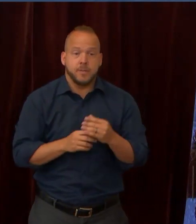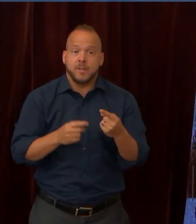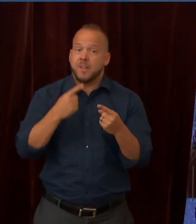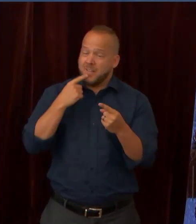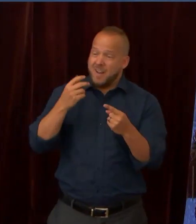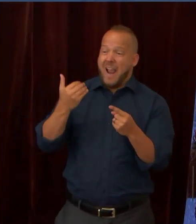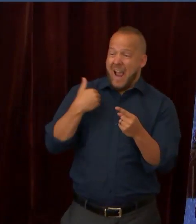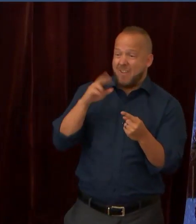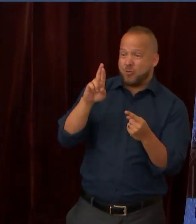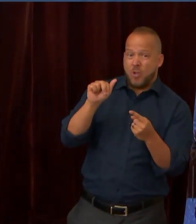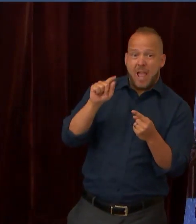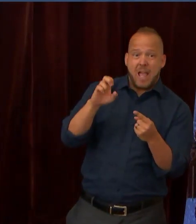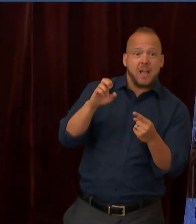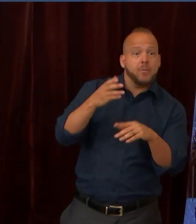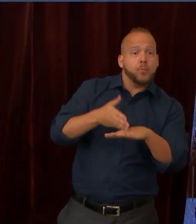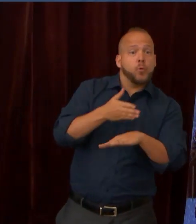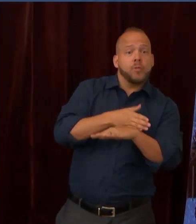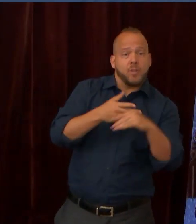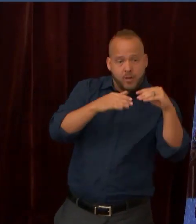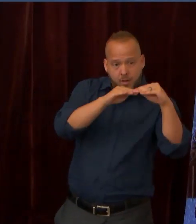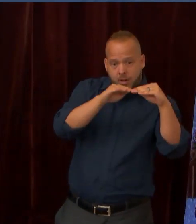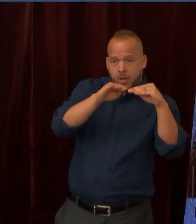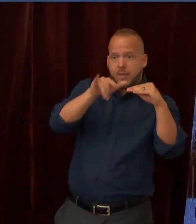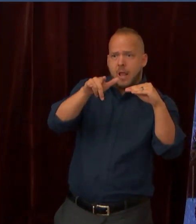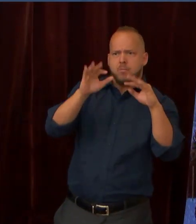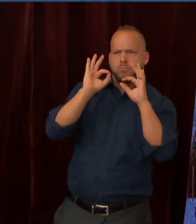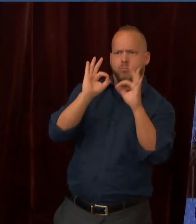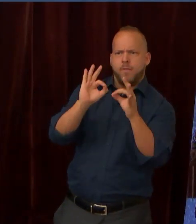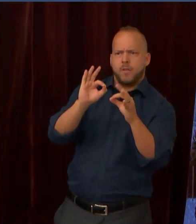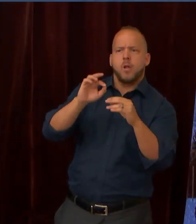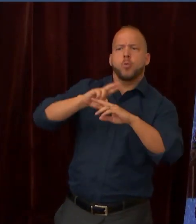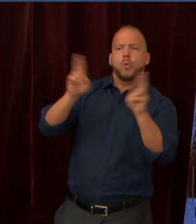still exists. We still have very active